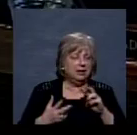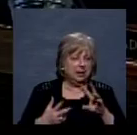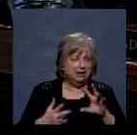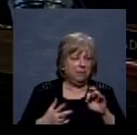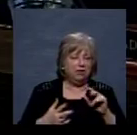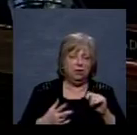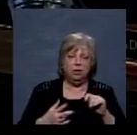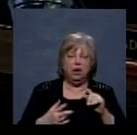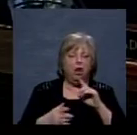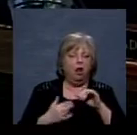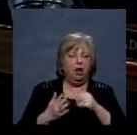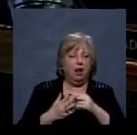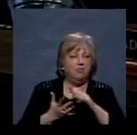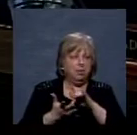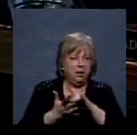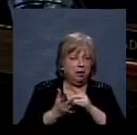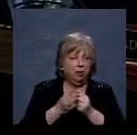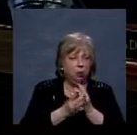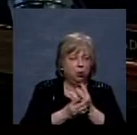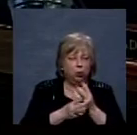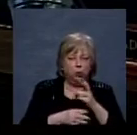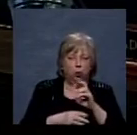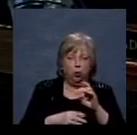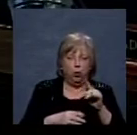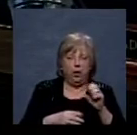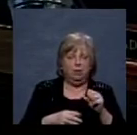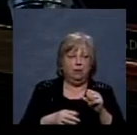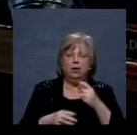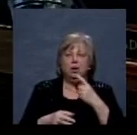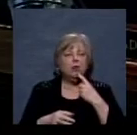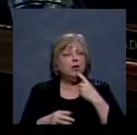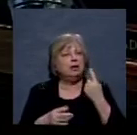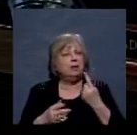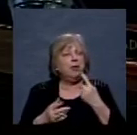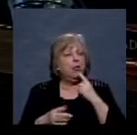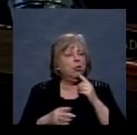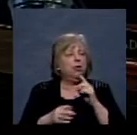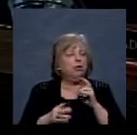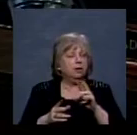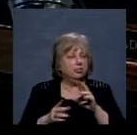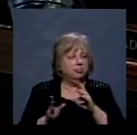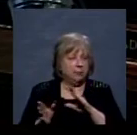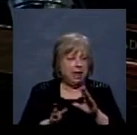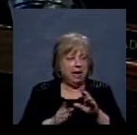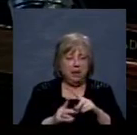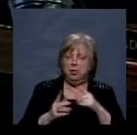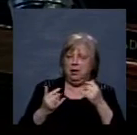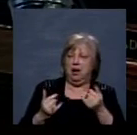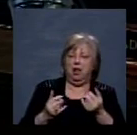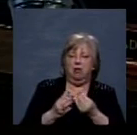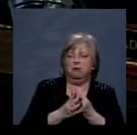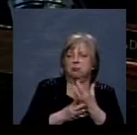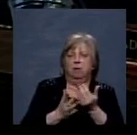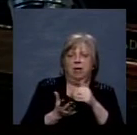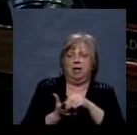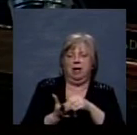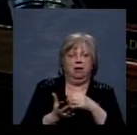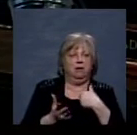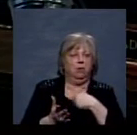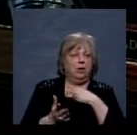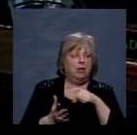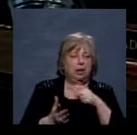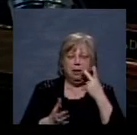year, you said you was putting something in place, and last year it was fine. This year, they're all growing up again. So we need someone to go